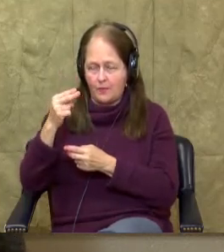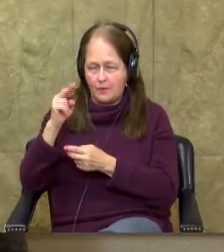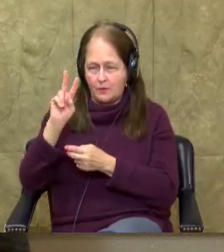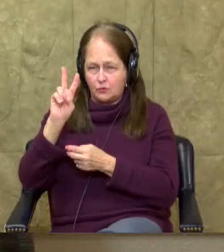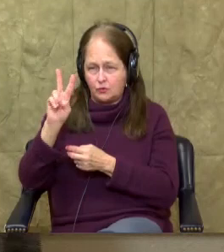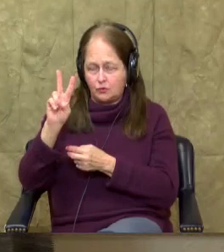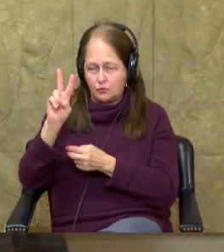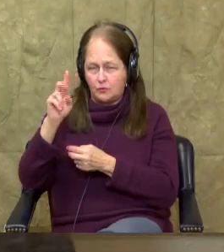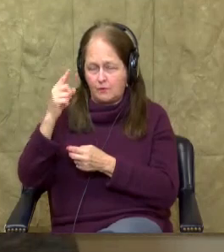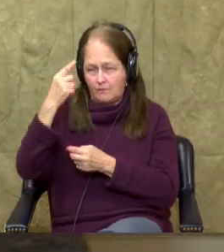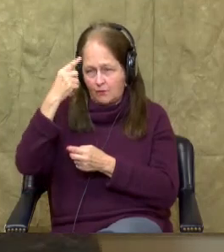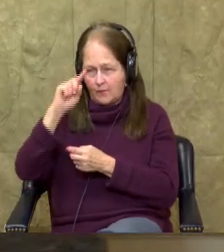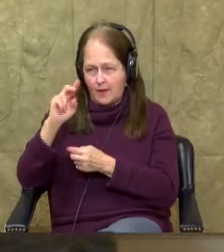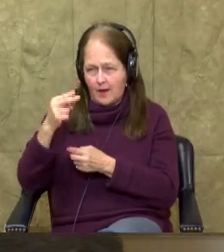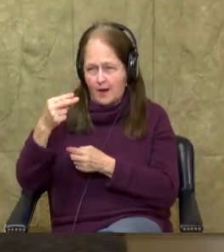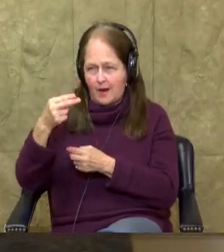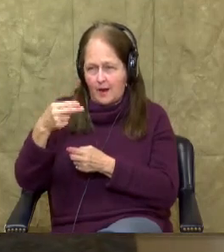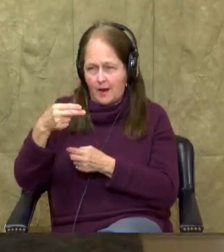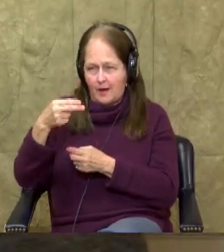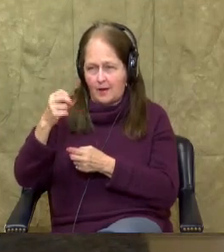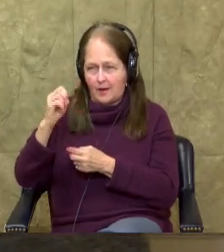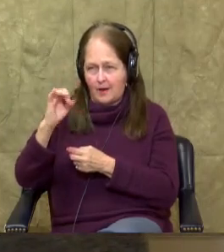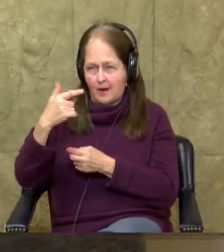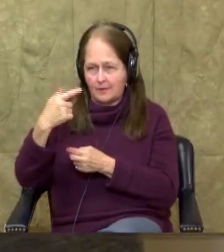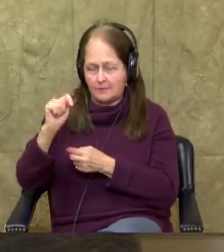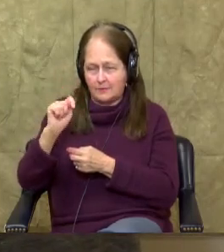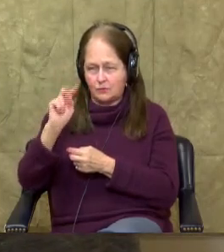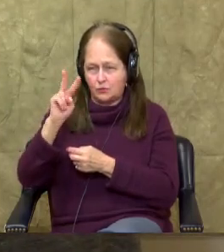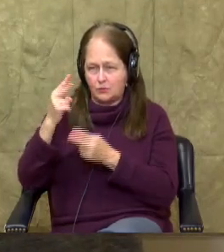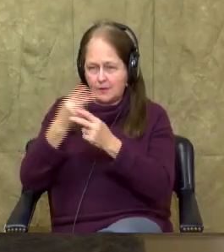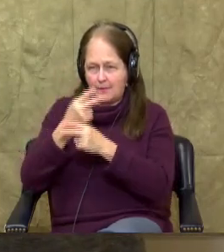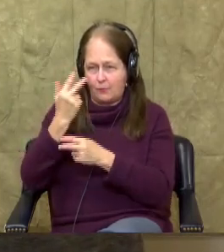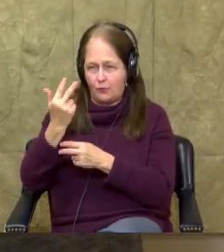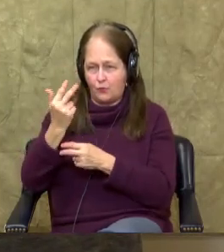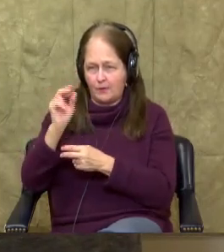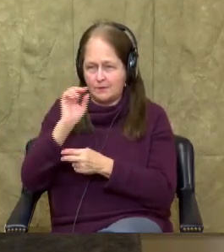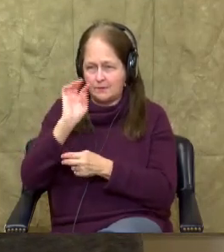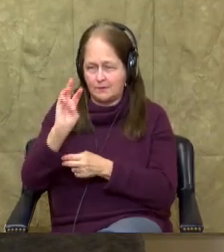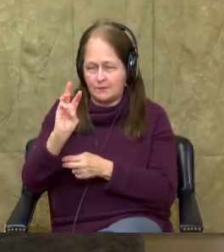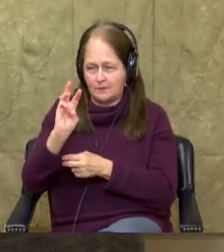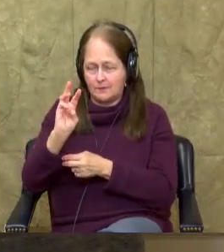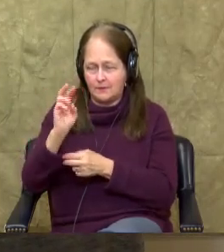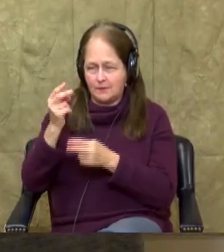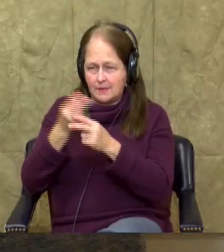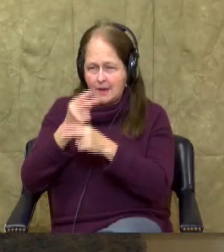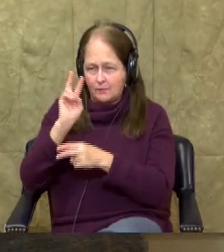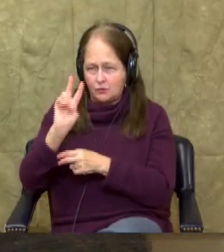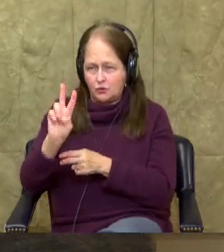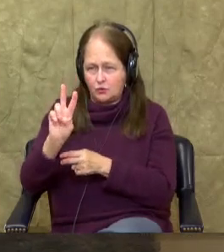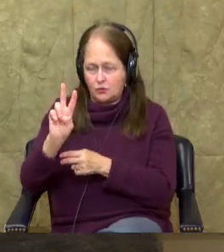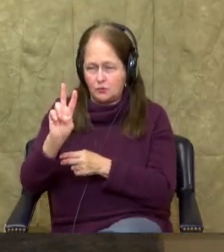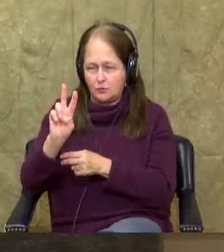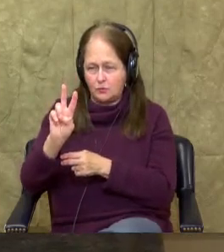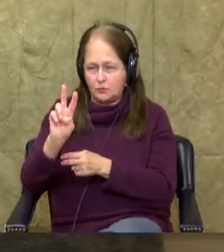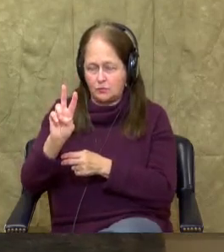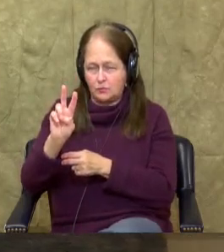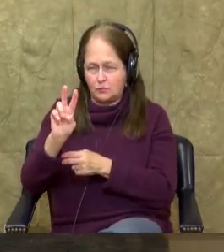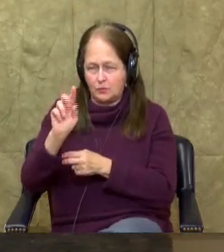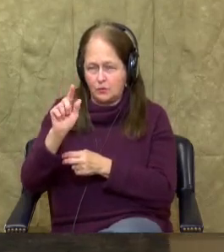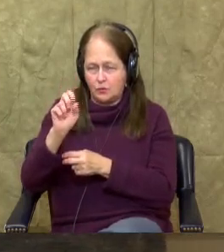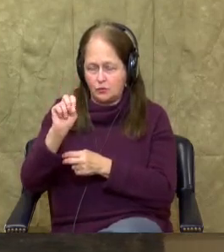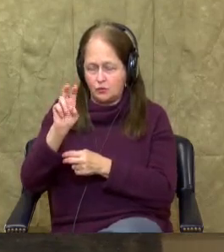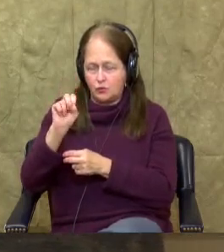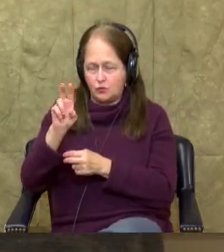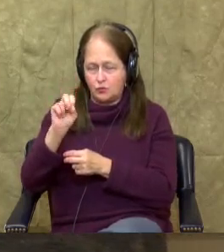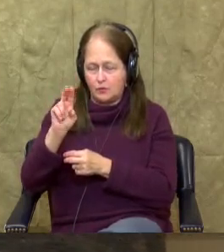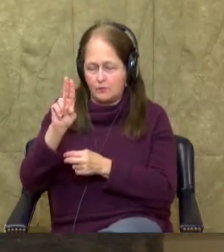for the height. 2 times 3 is 6 times 2 is